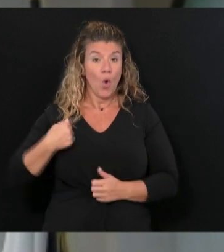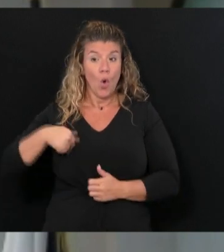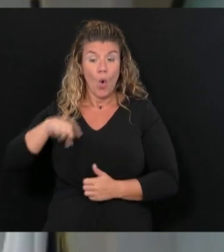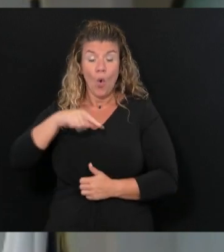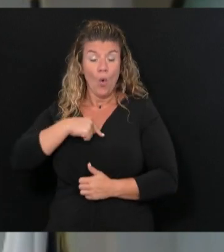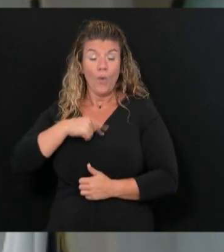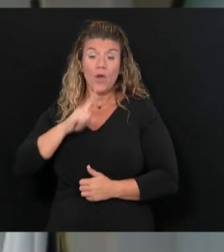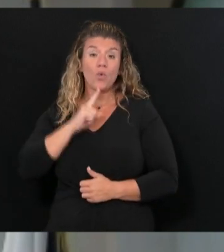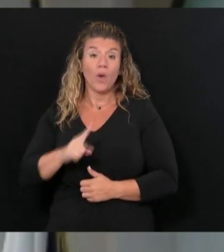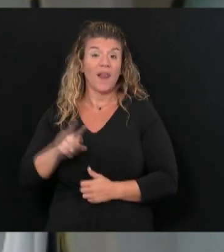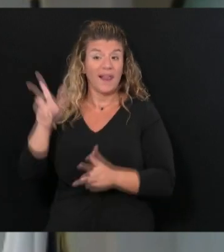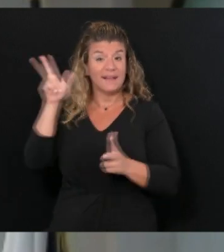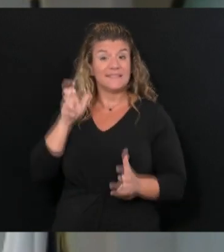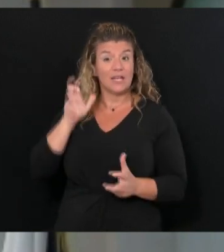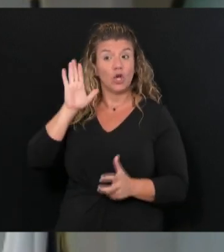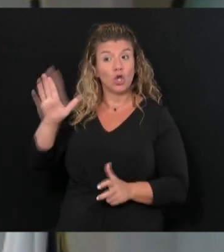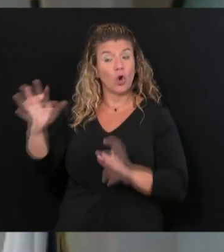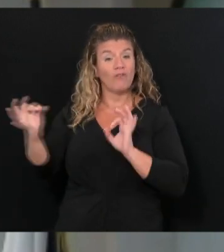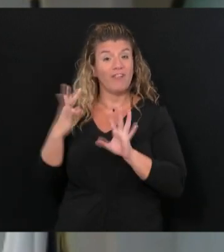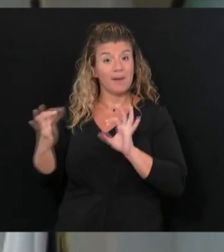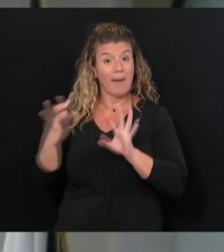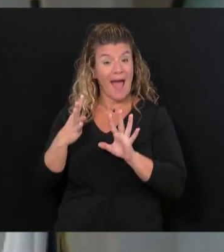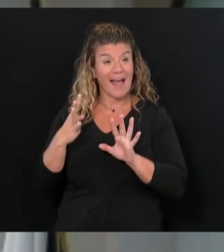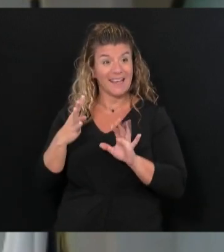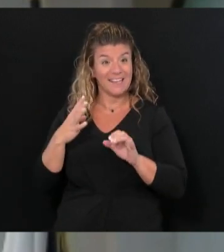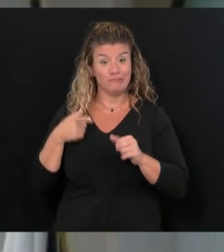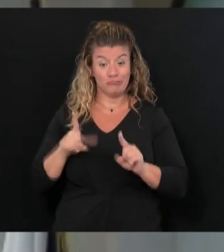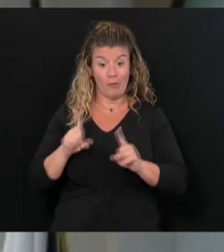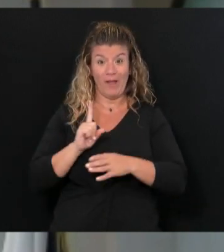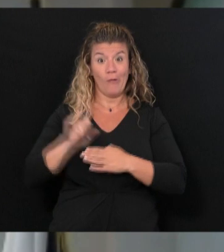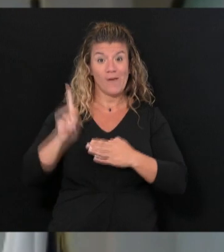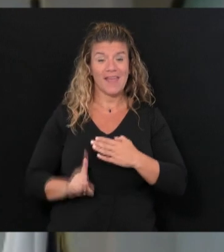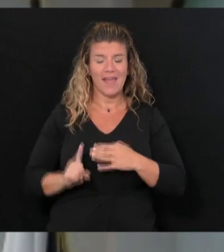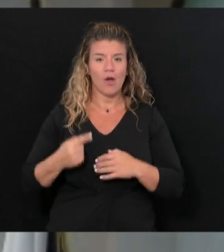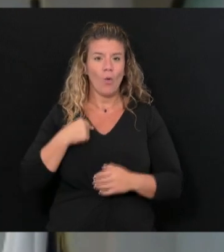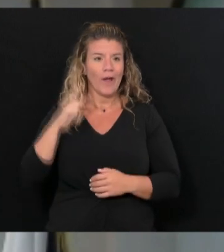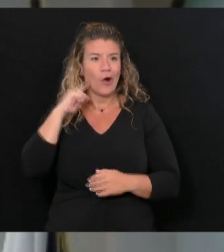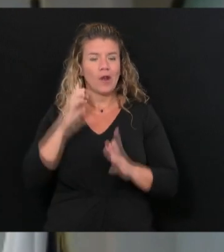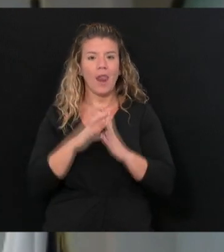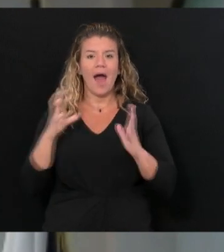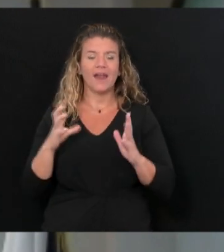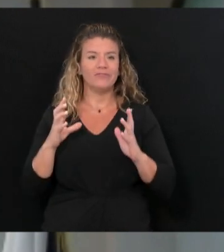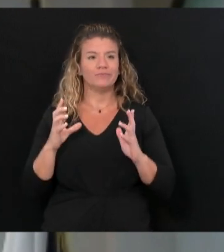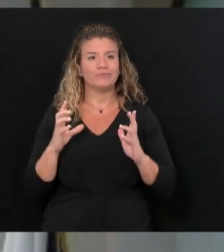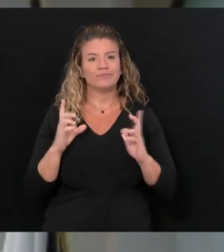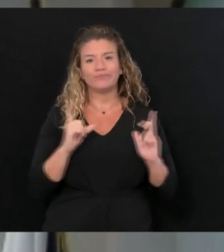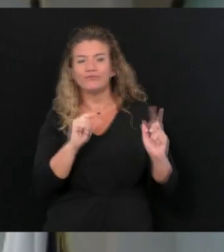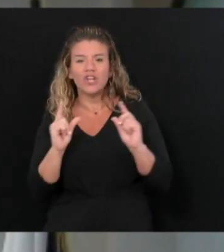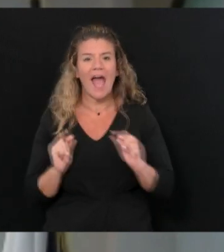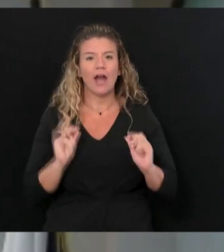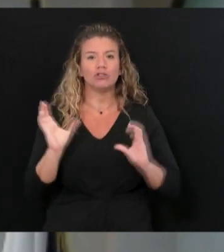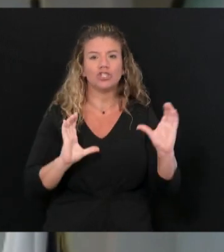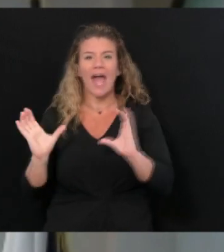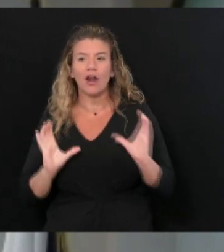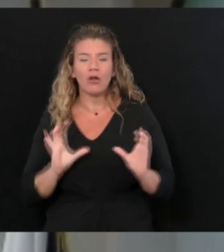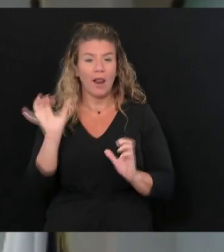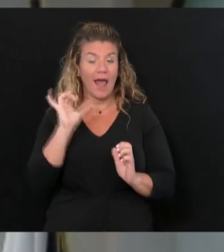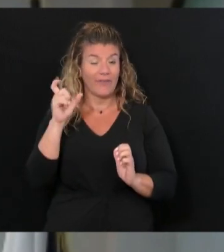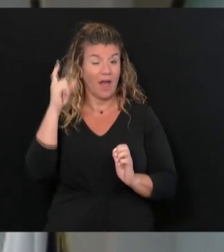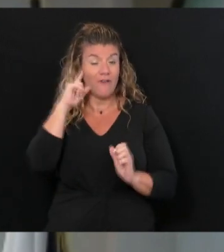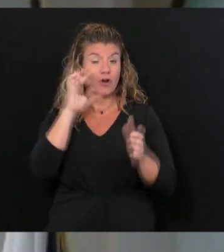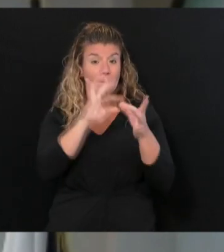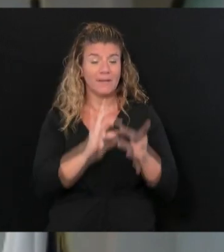listen to the feedback, and over the weekend we did hear a lot of chatter, as you'll call it, but as Governor Justice stated, we do